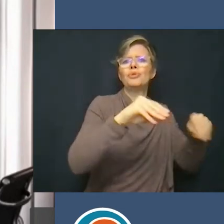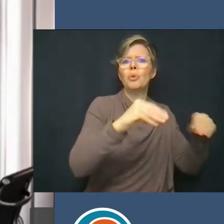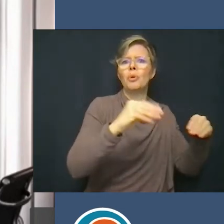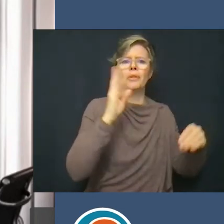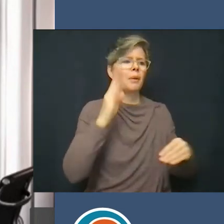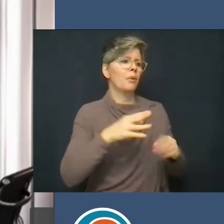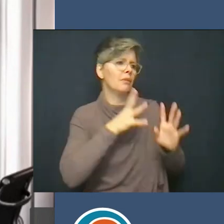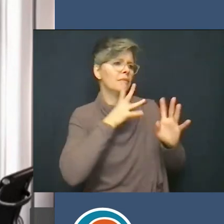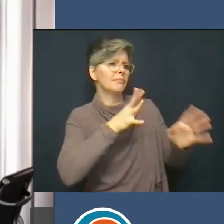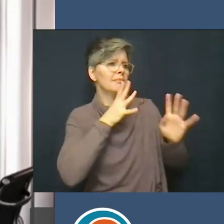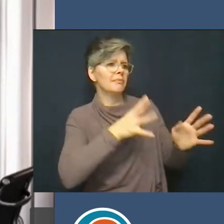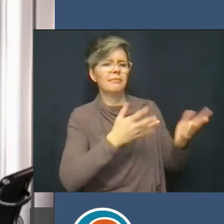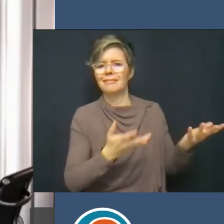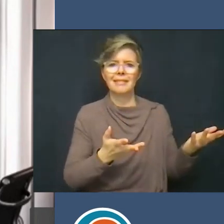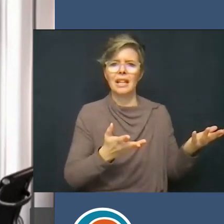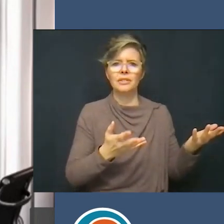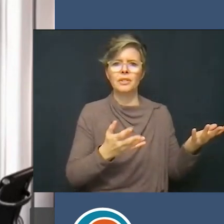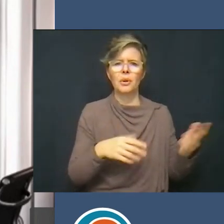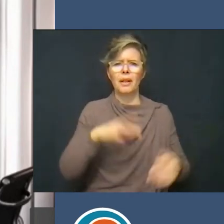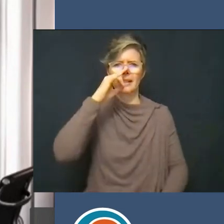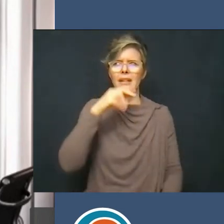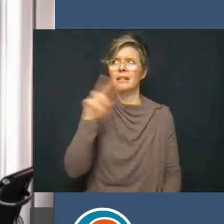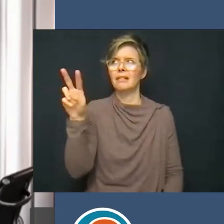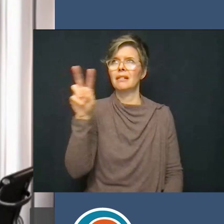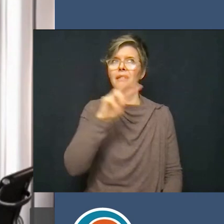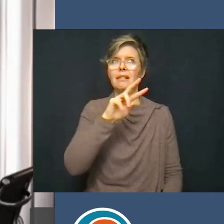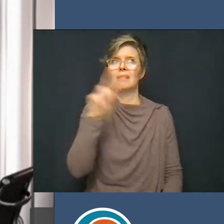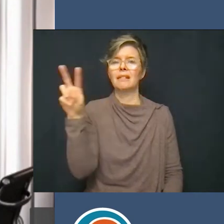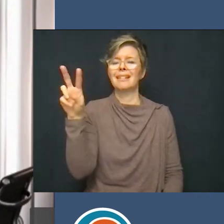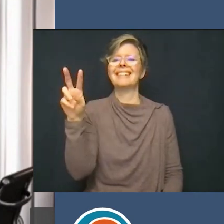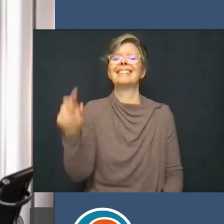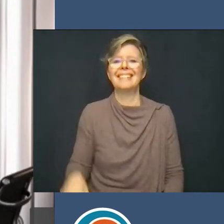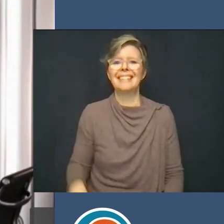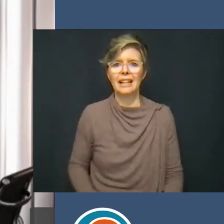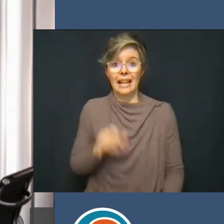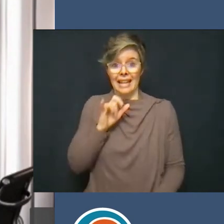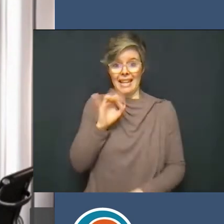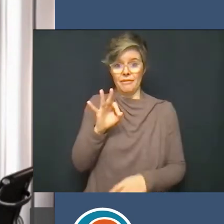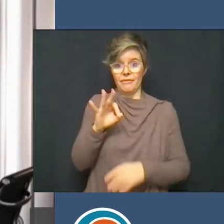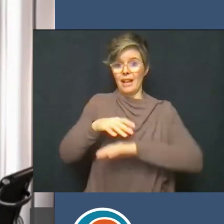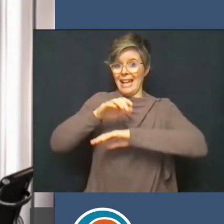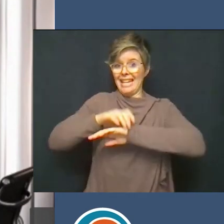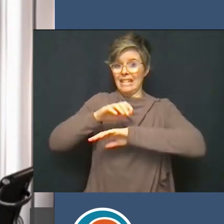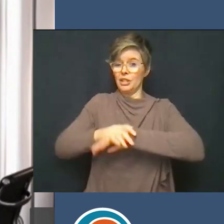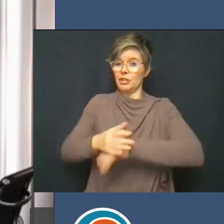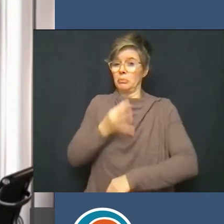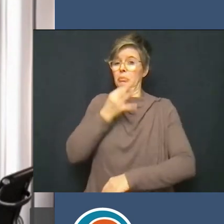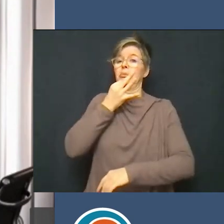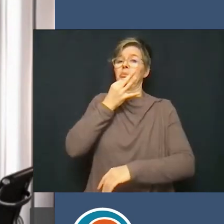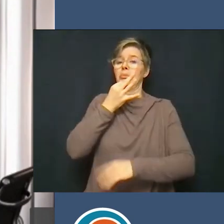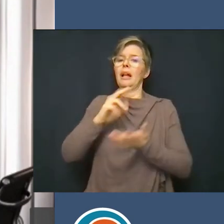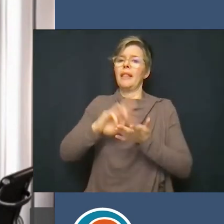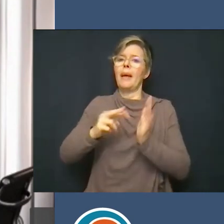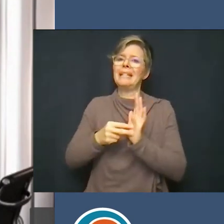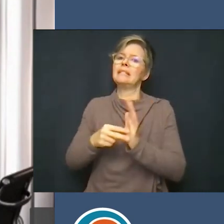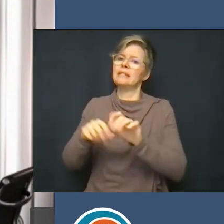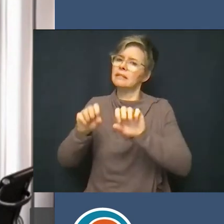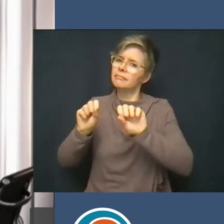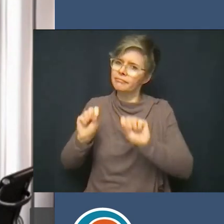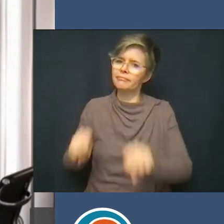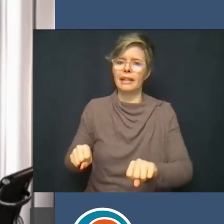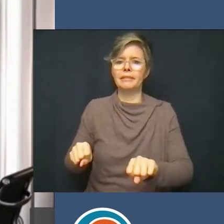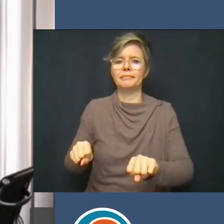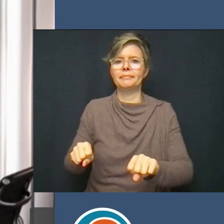right? So yeah, if the English is very good, you recommend that they only speak English at home. My answer to that question would be like, if